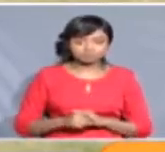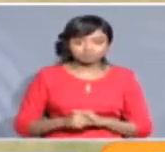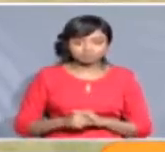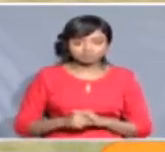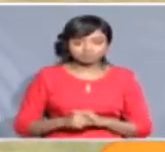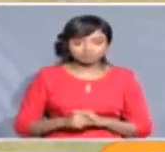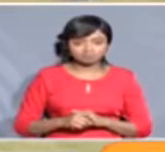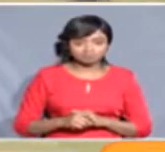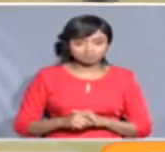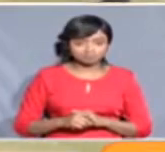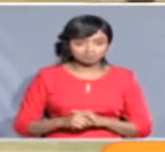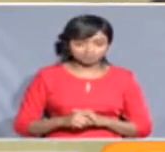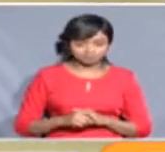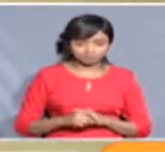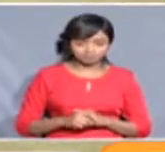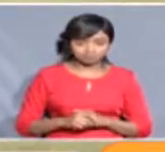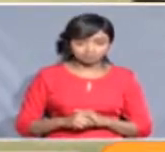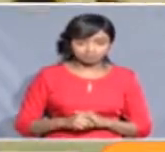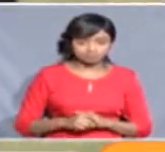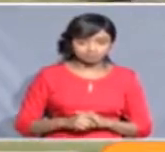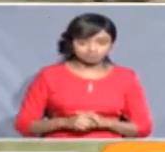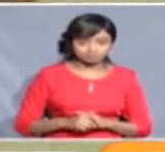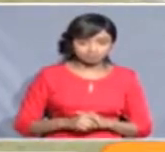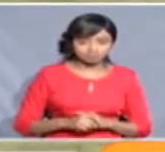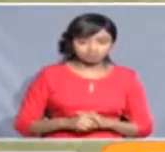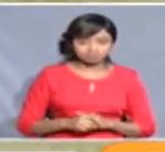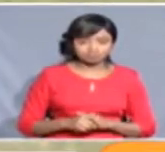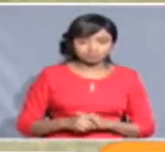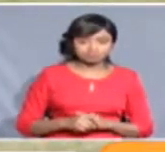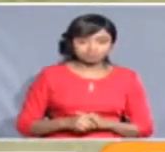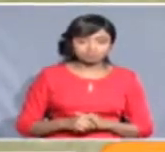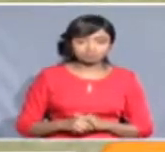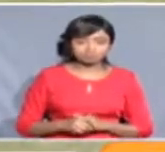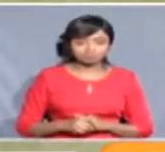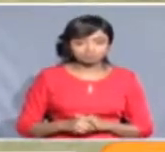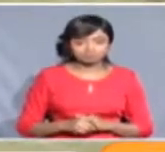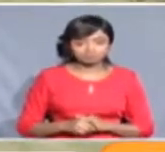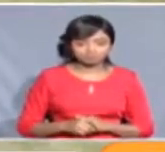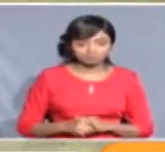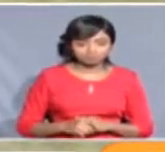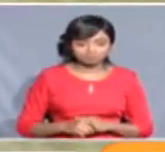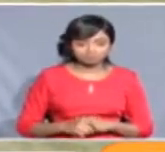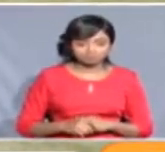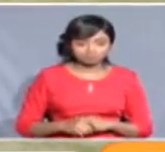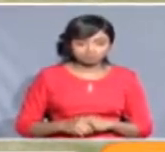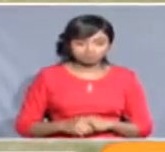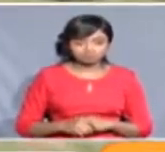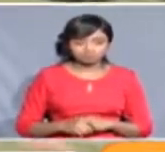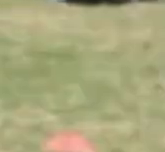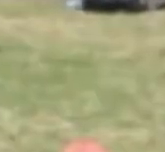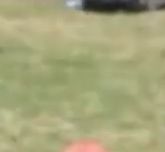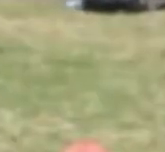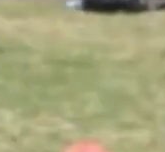ball. That's the way you told me the mentality of him. I just scored. Someone just scored.